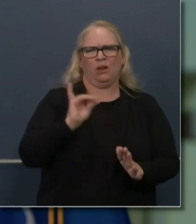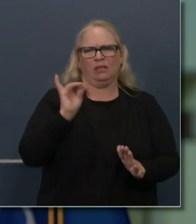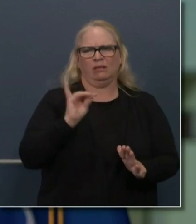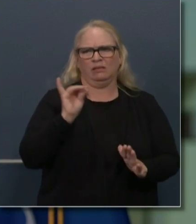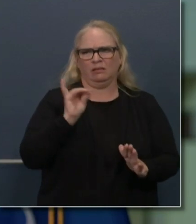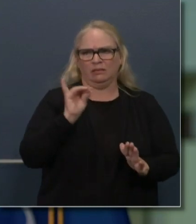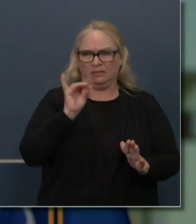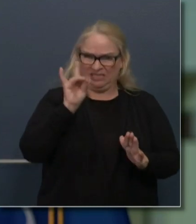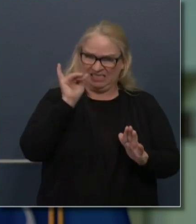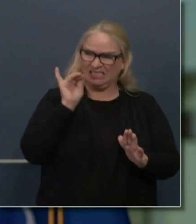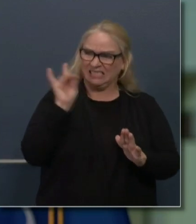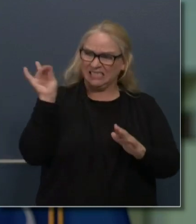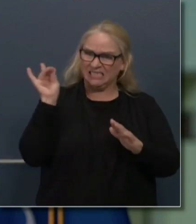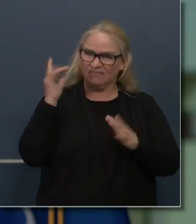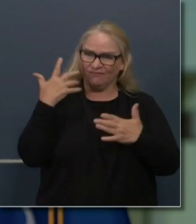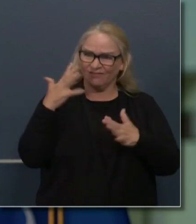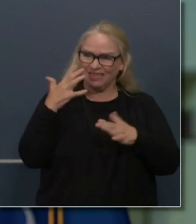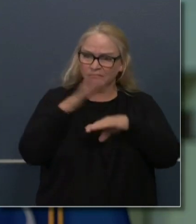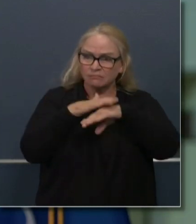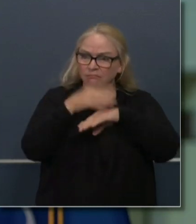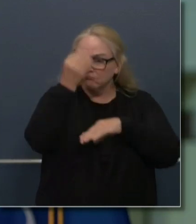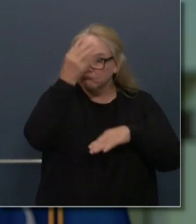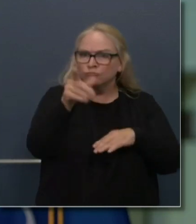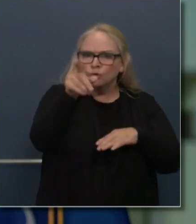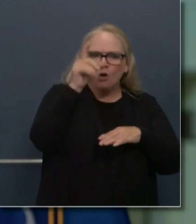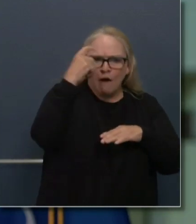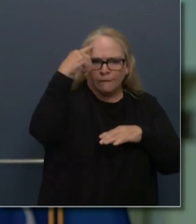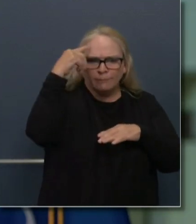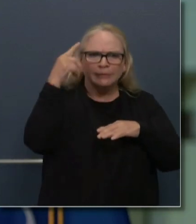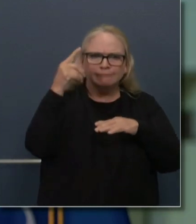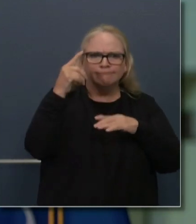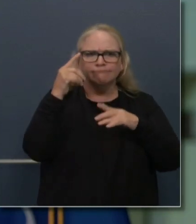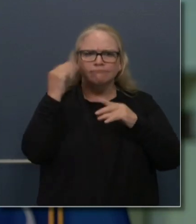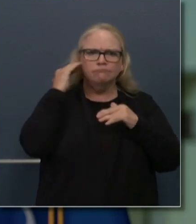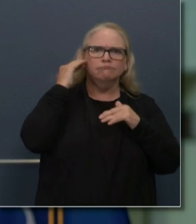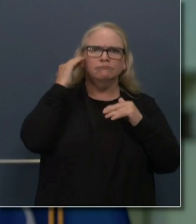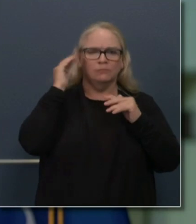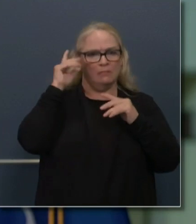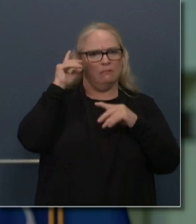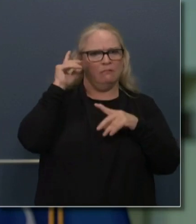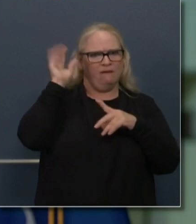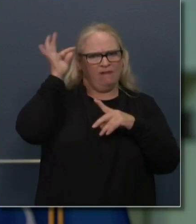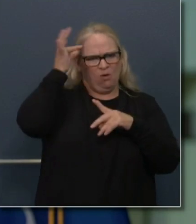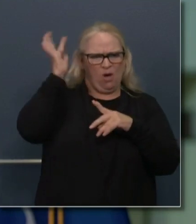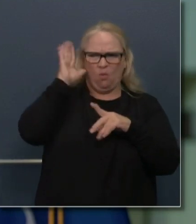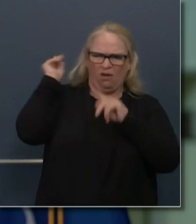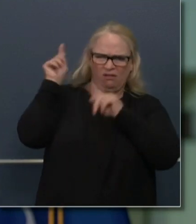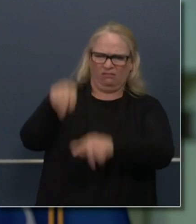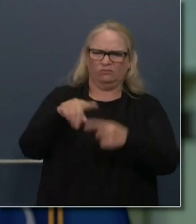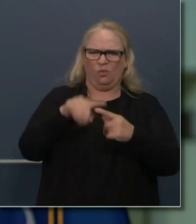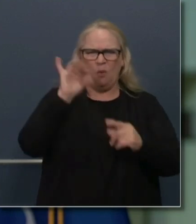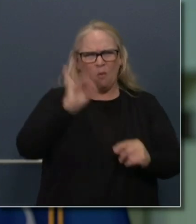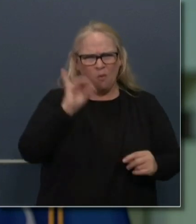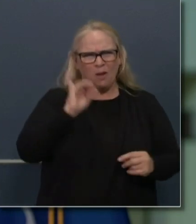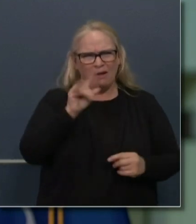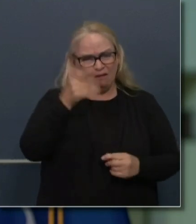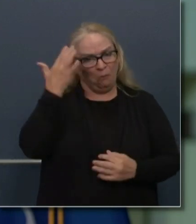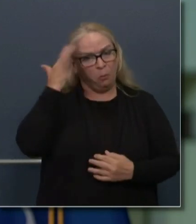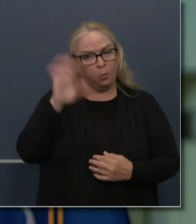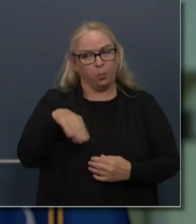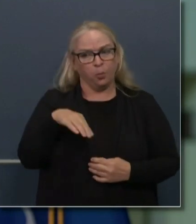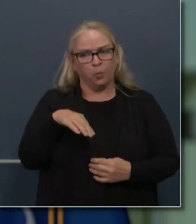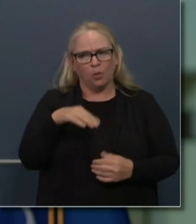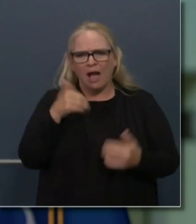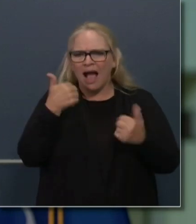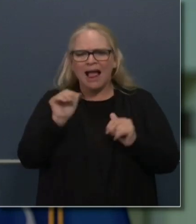they plan to send Homeland Security agents to Oakland or any other California city? And if they did, what would your